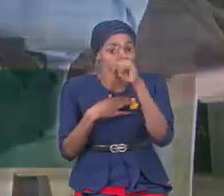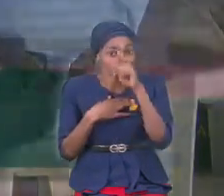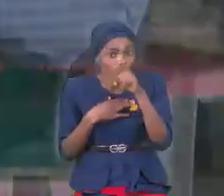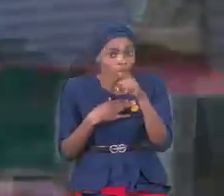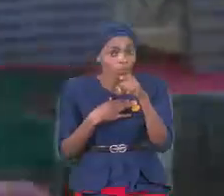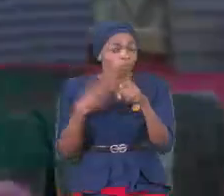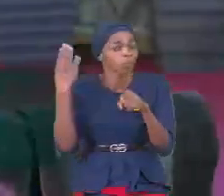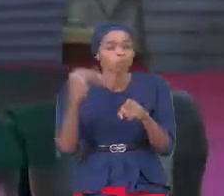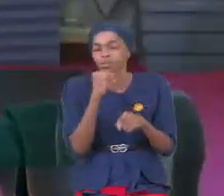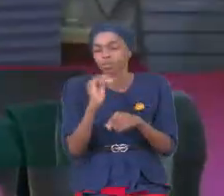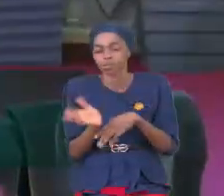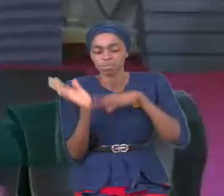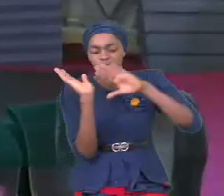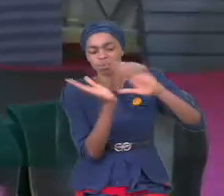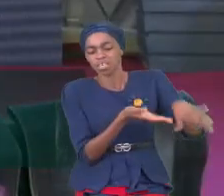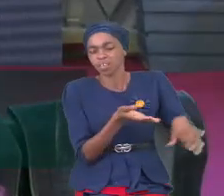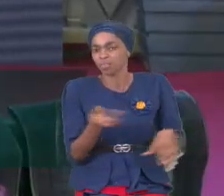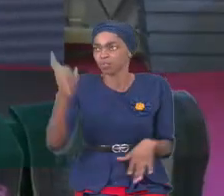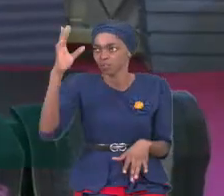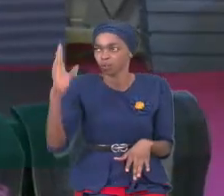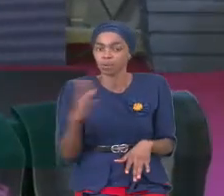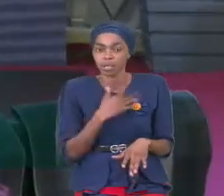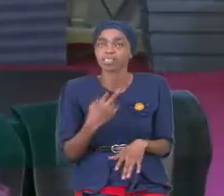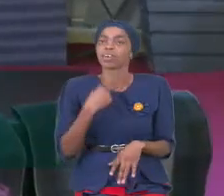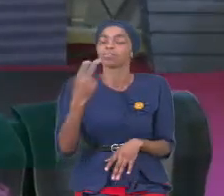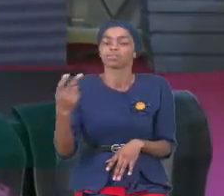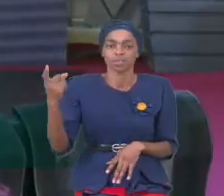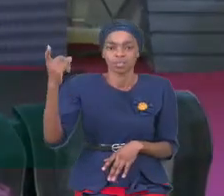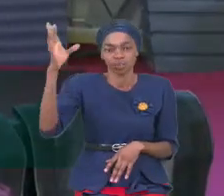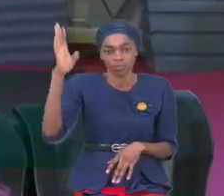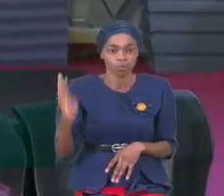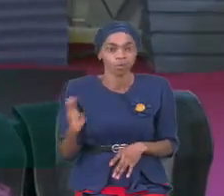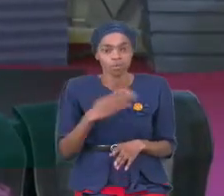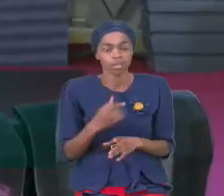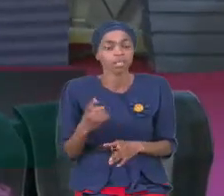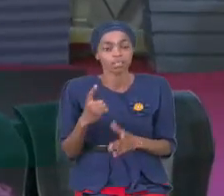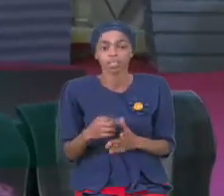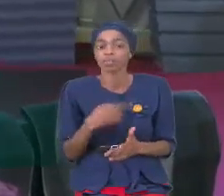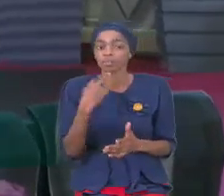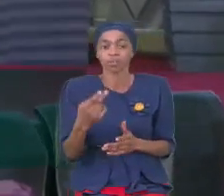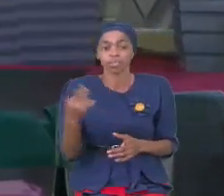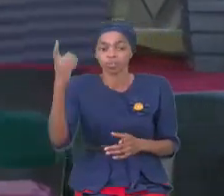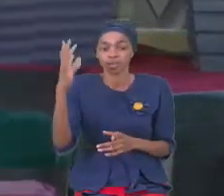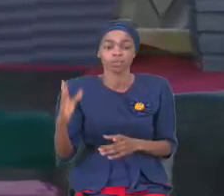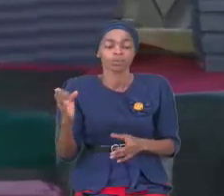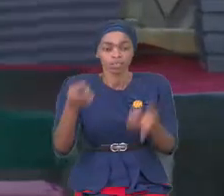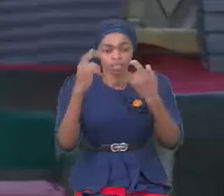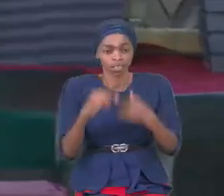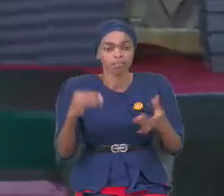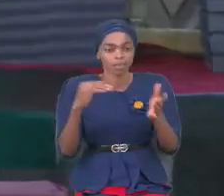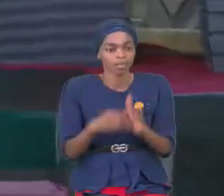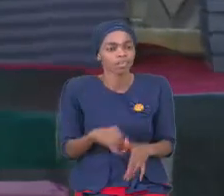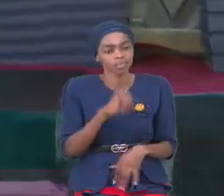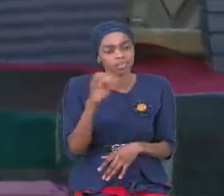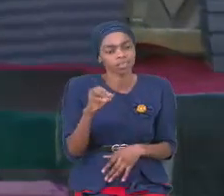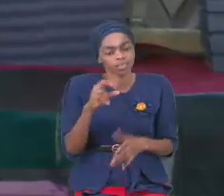the Lord. The voice came to him again the second time, Jonah. And then in verse 2, it says in